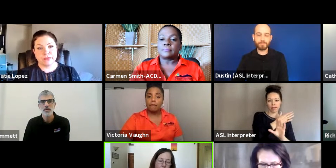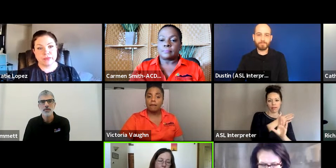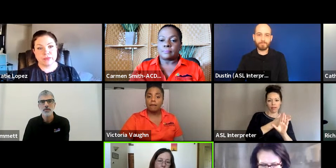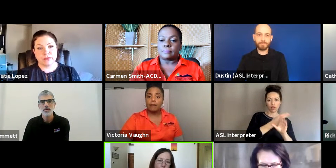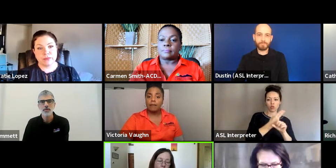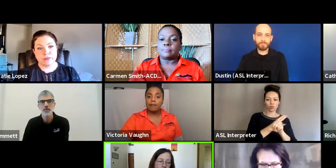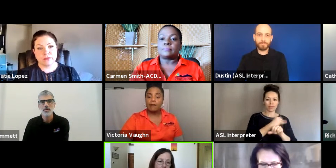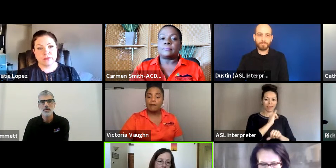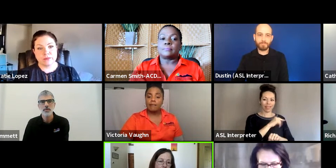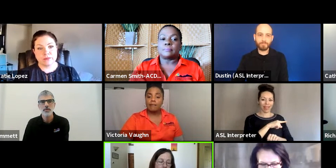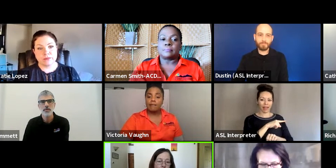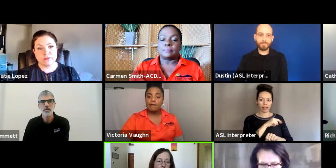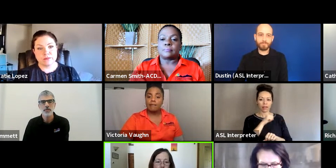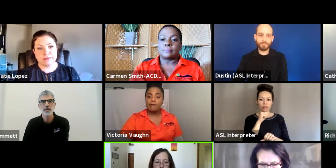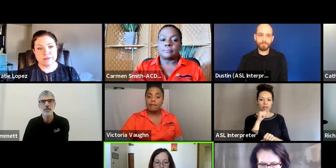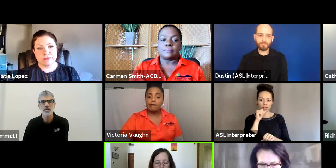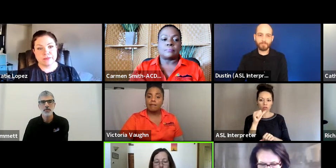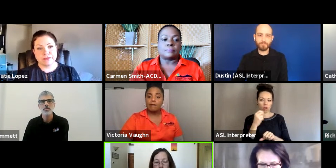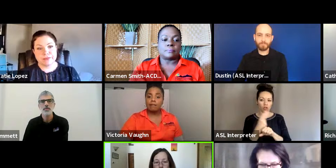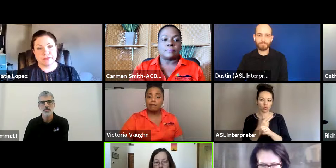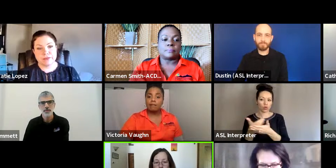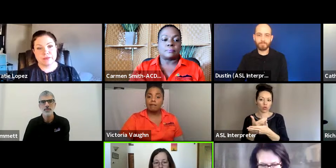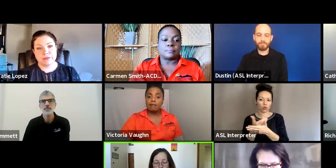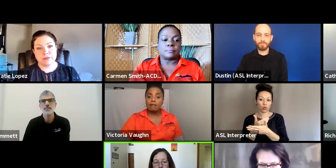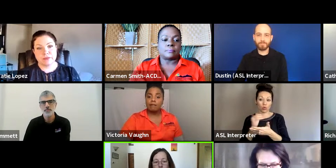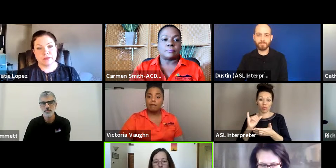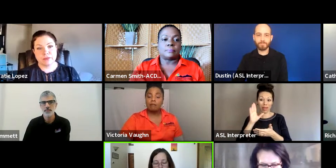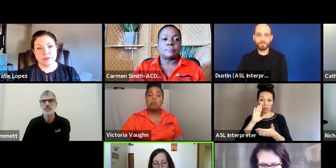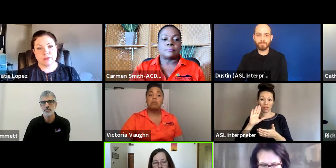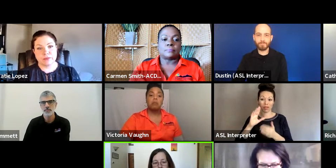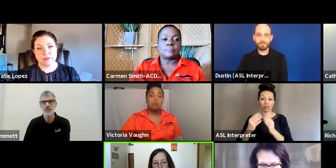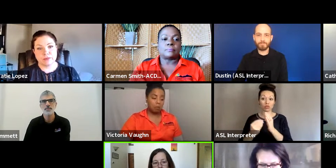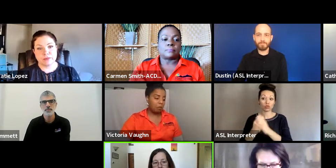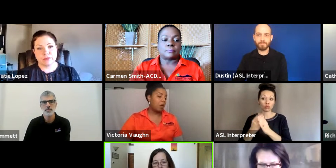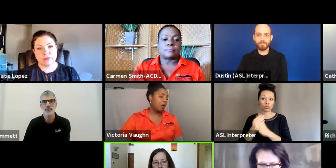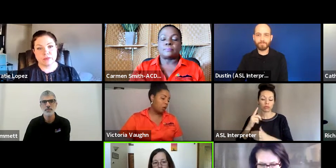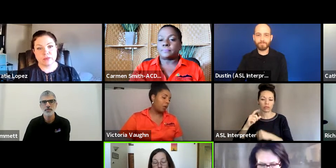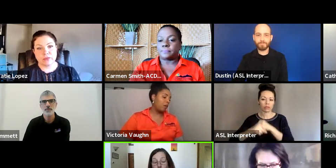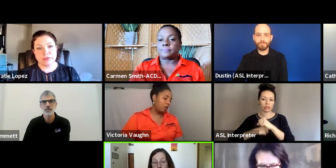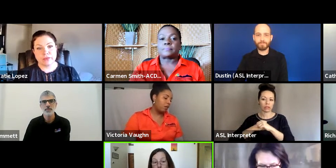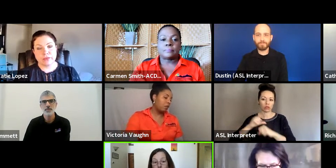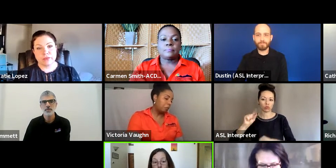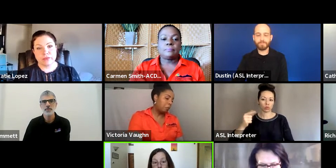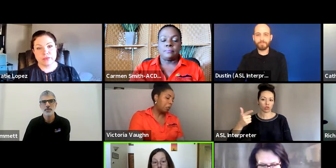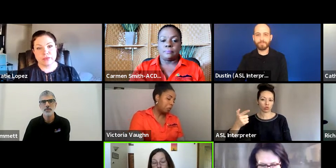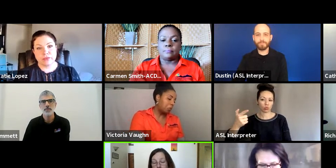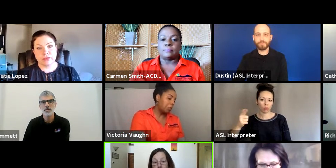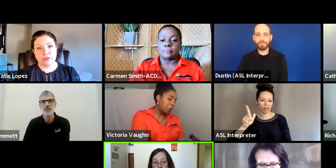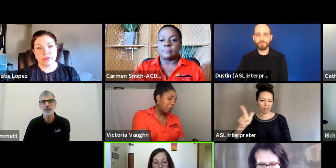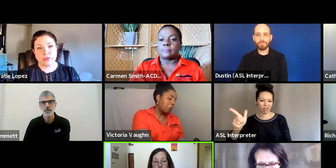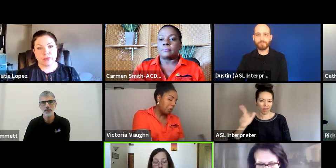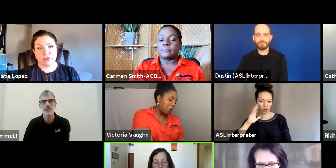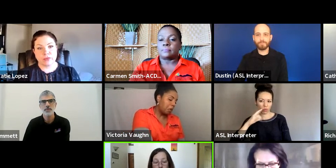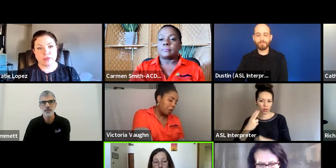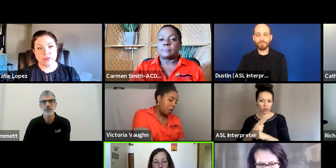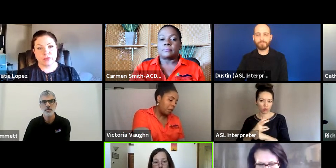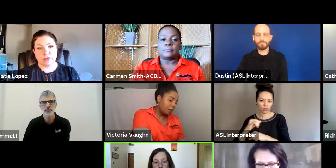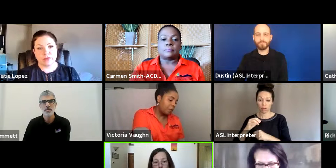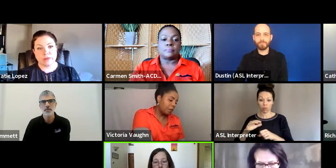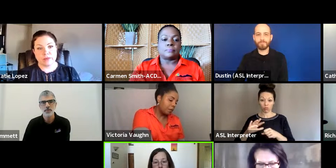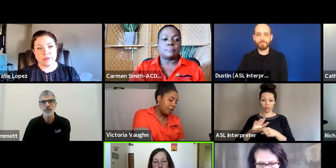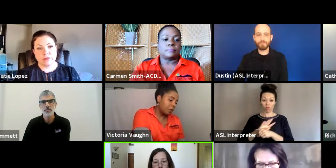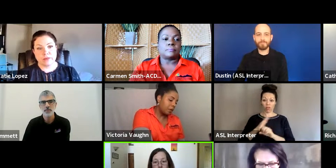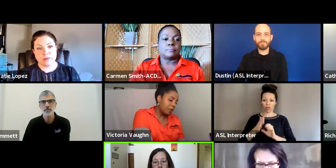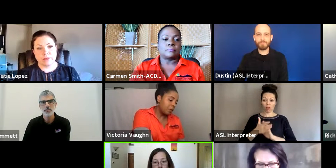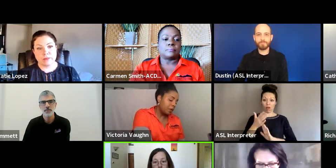not looking for a new test until sometime in spring of 2021. So yeah, we're fully